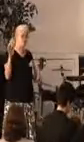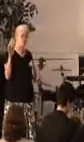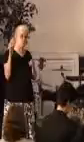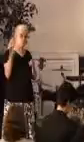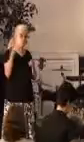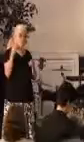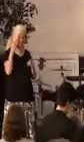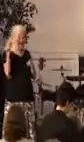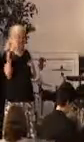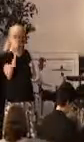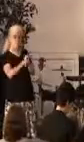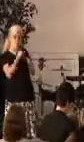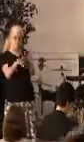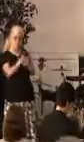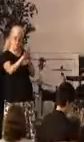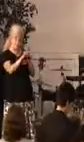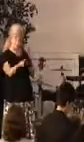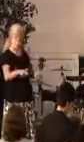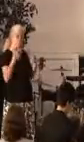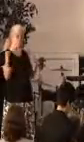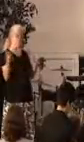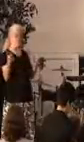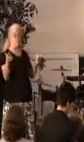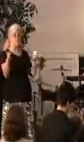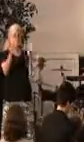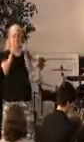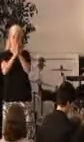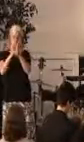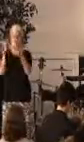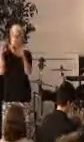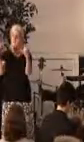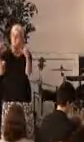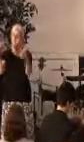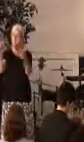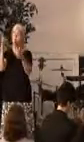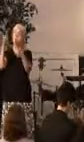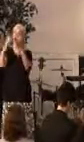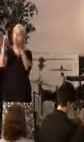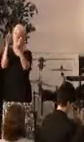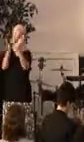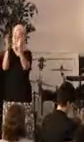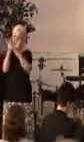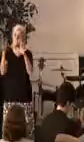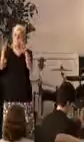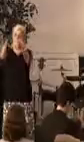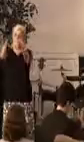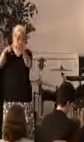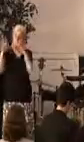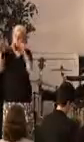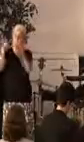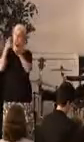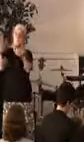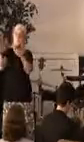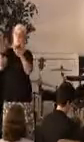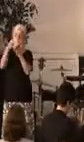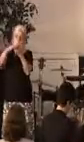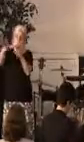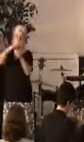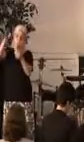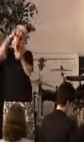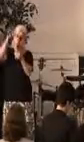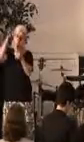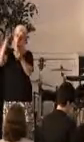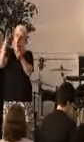We've seen it at work. And I pray right now in the name of Jesus, receive from the Holy Spirit the